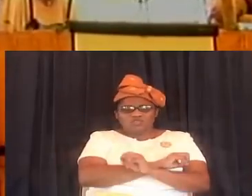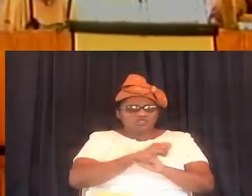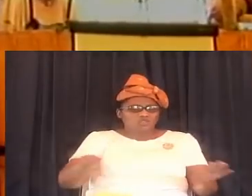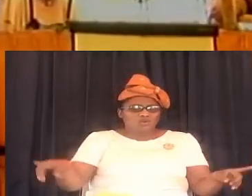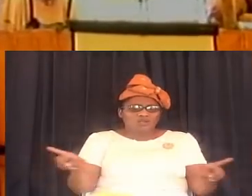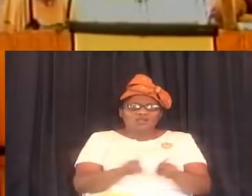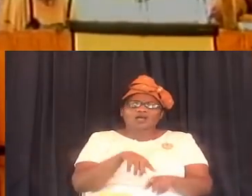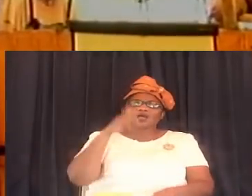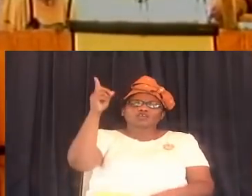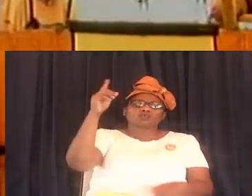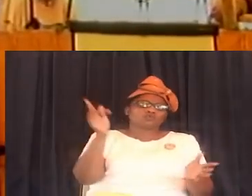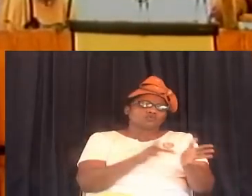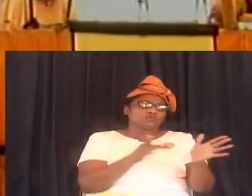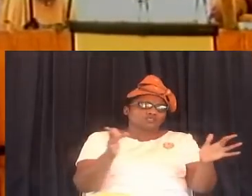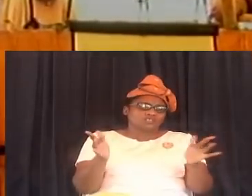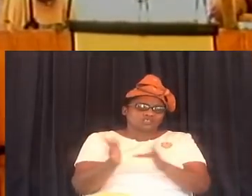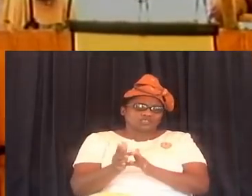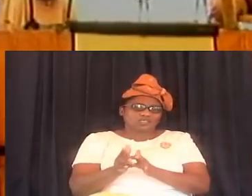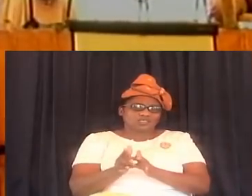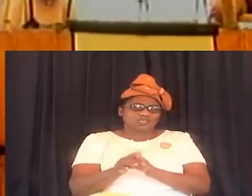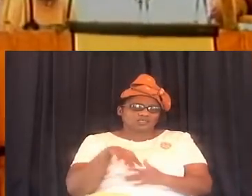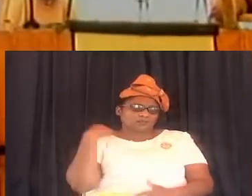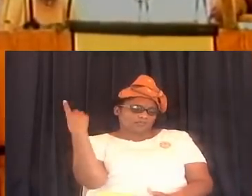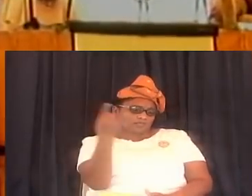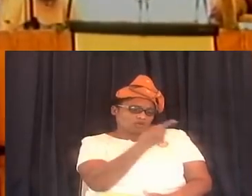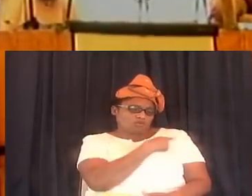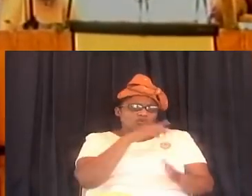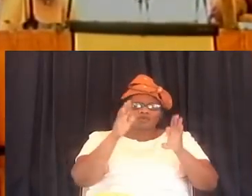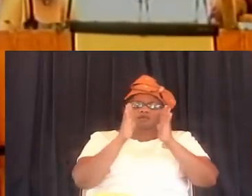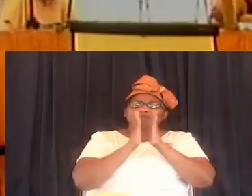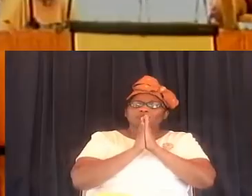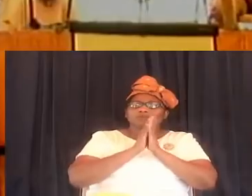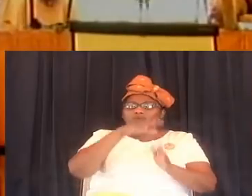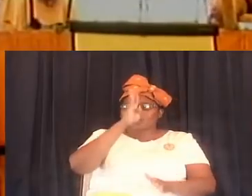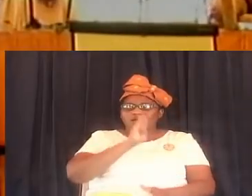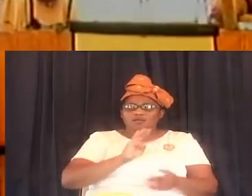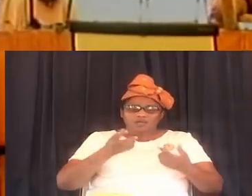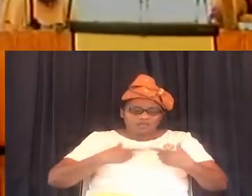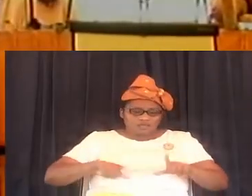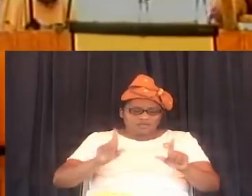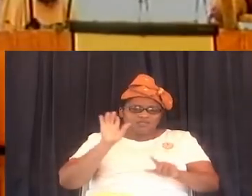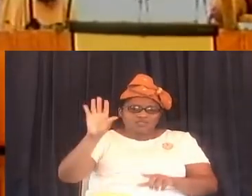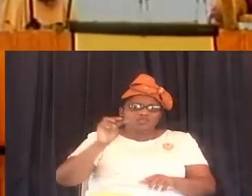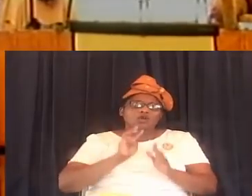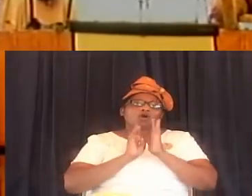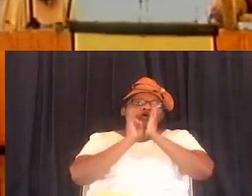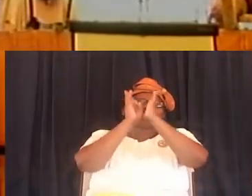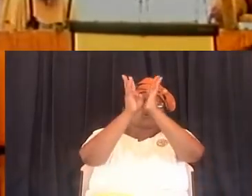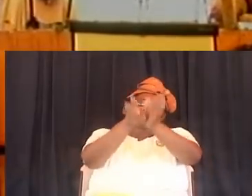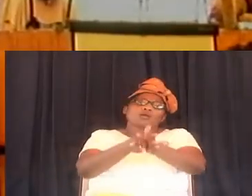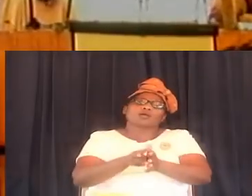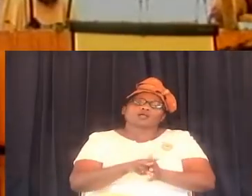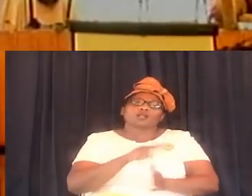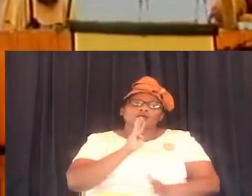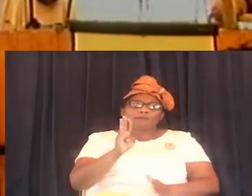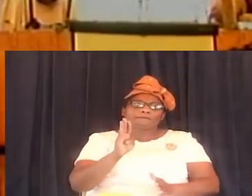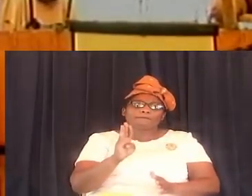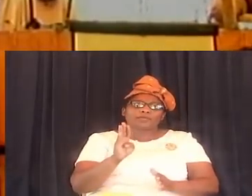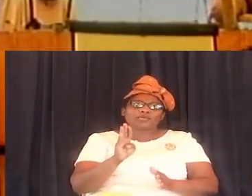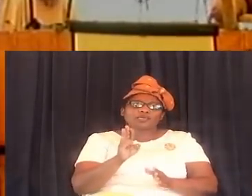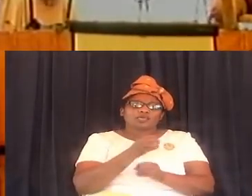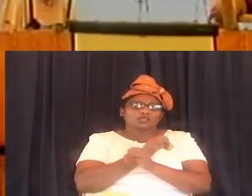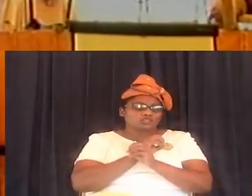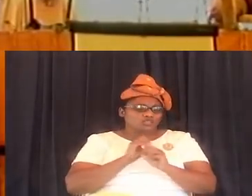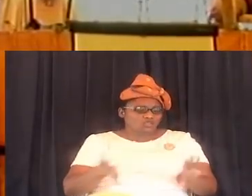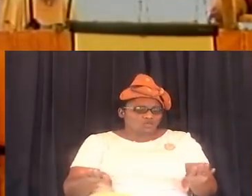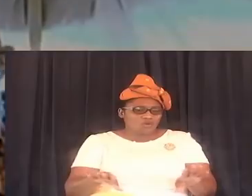Hey, glory, hallelujah. We're asking you, mighty God, let your will be done right now. It's about you. It's about